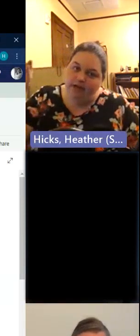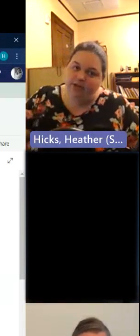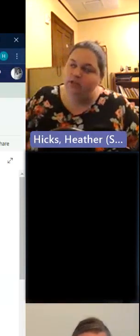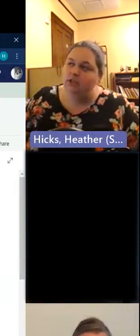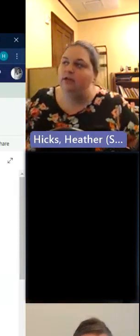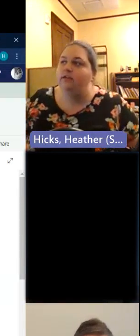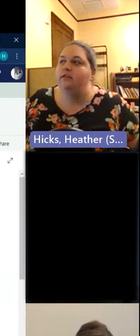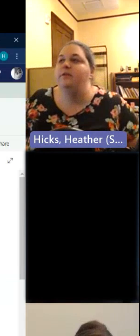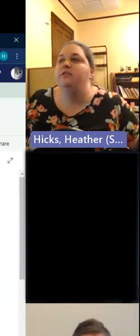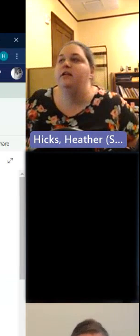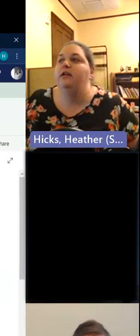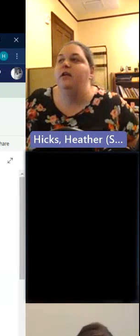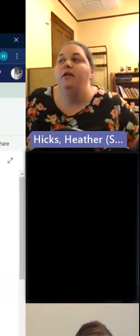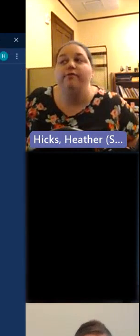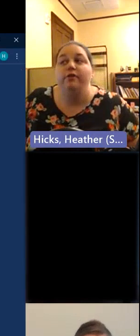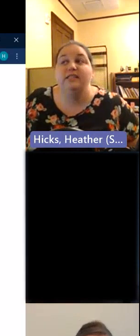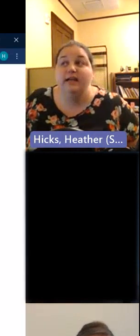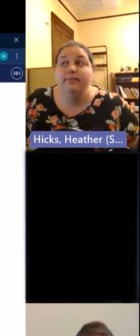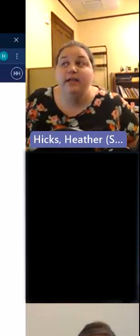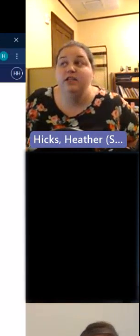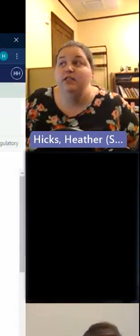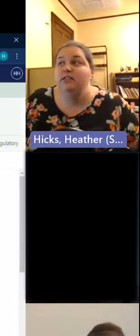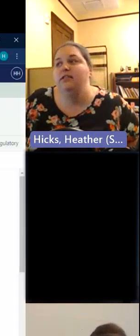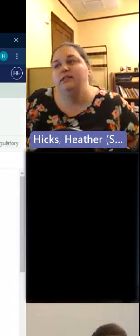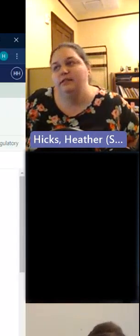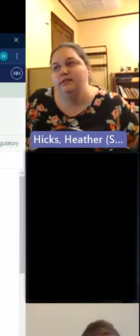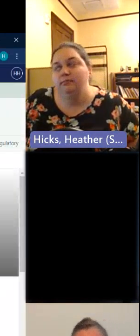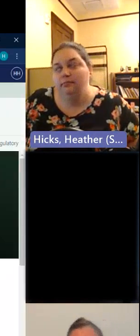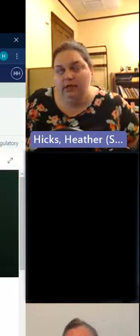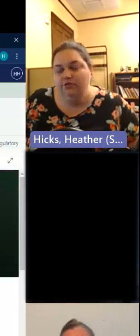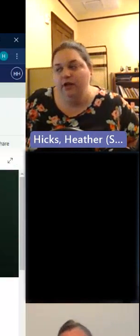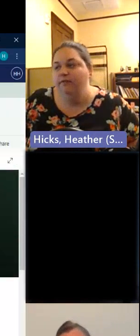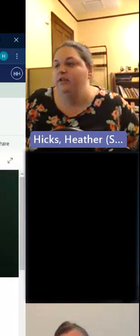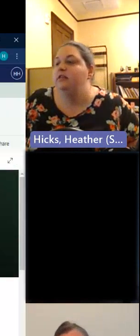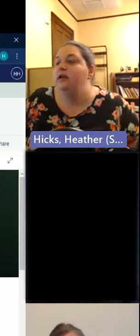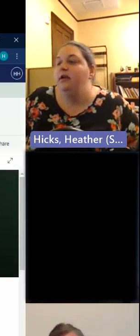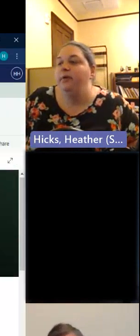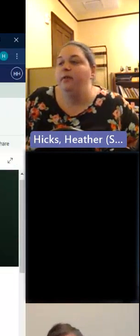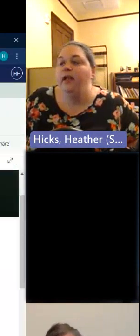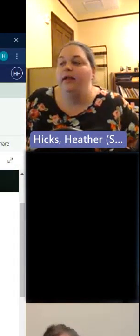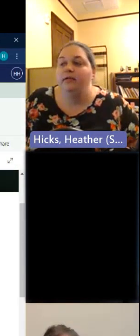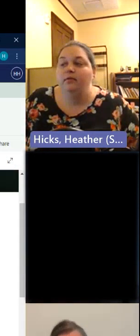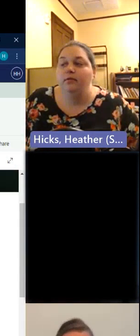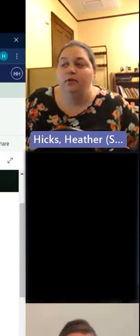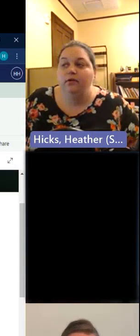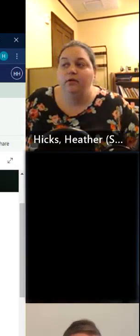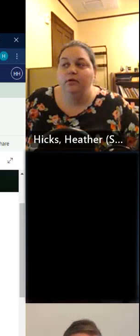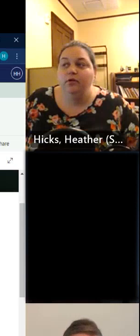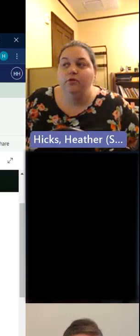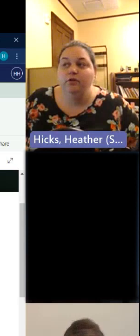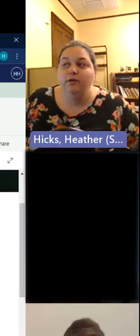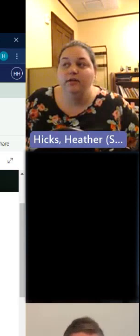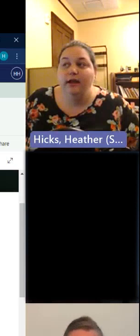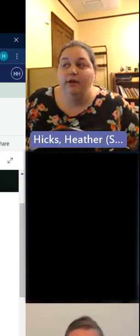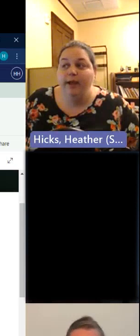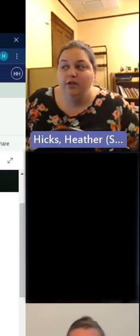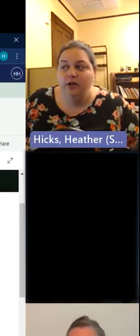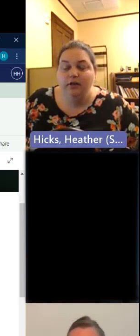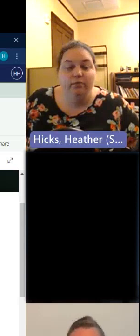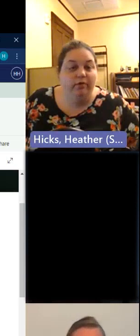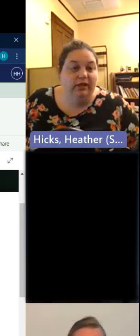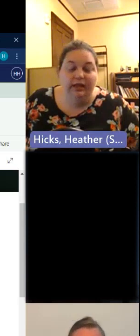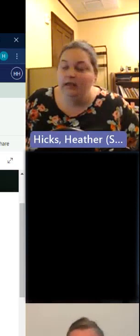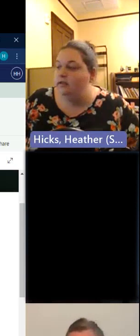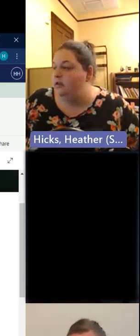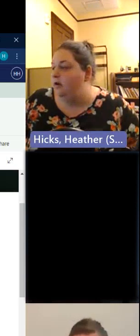for accommodations to contact this person. For site pages, this is the internet, obviously, but like you can do an entire page